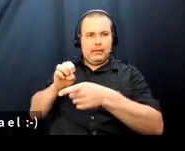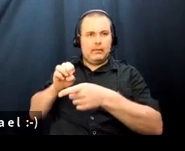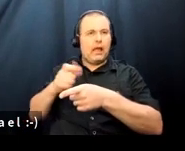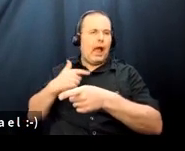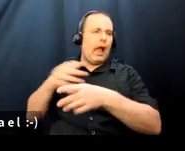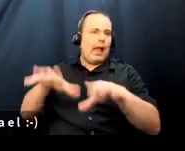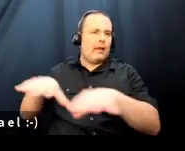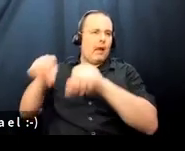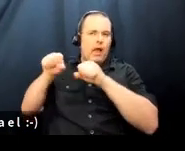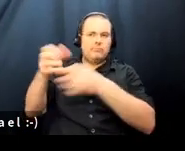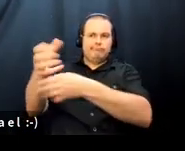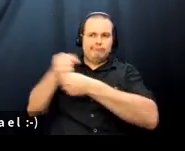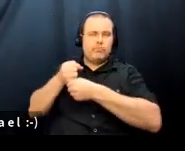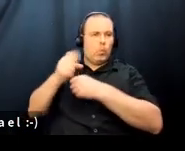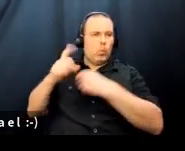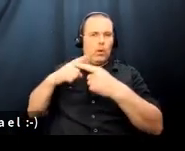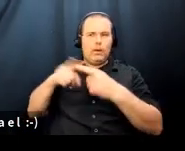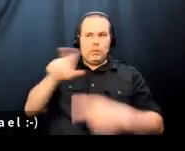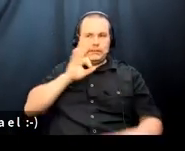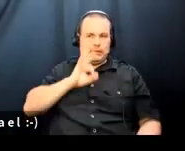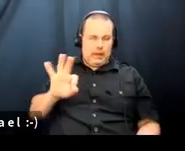years old. And